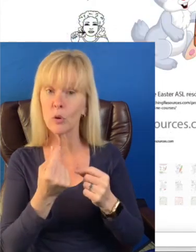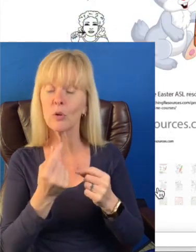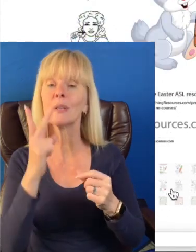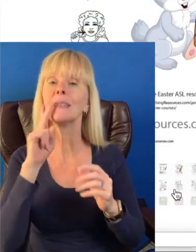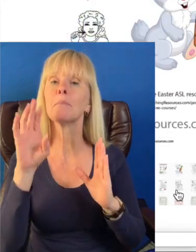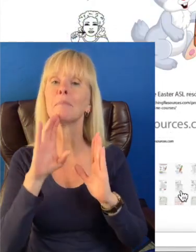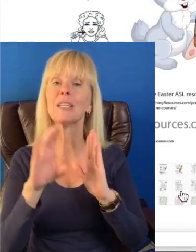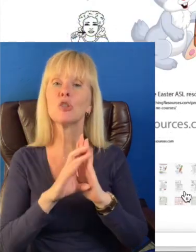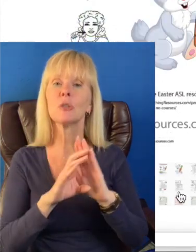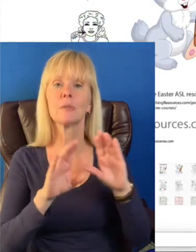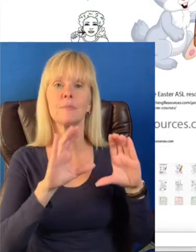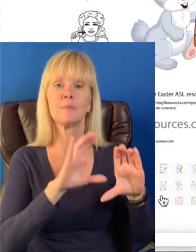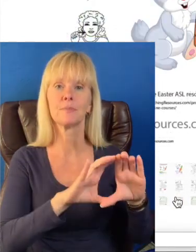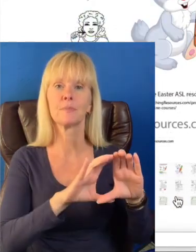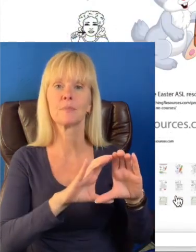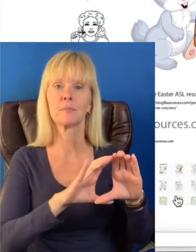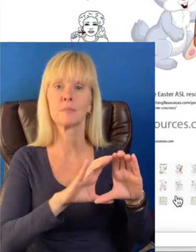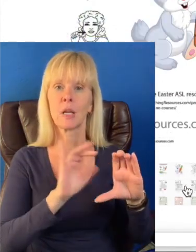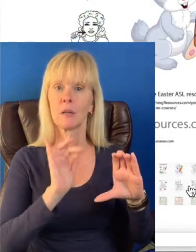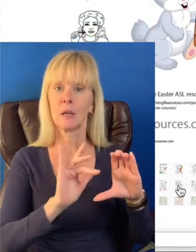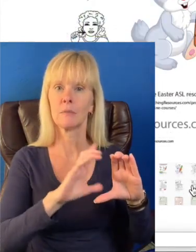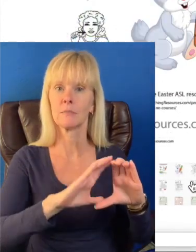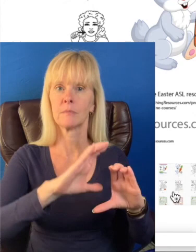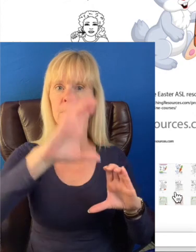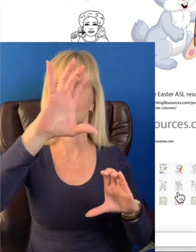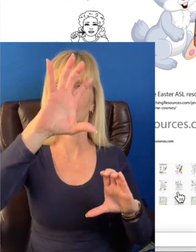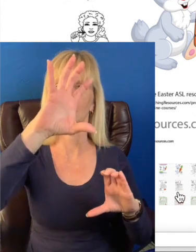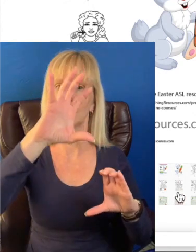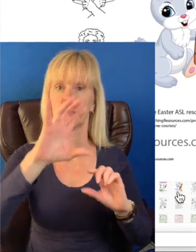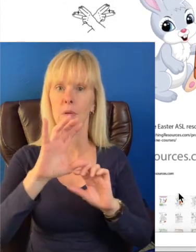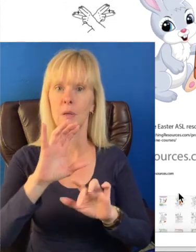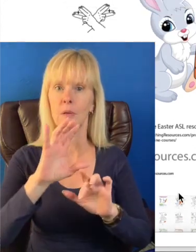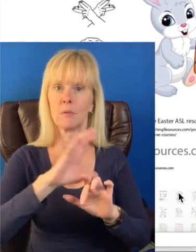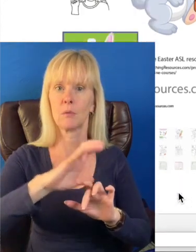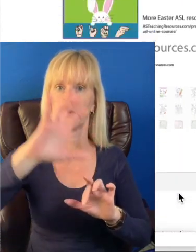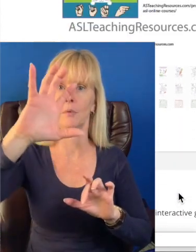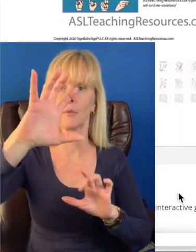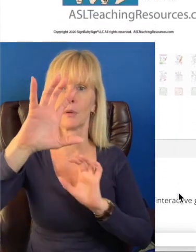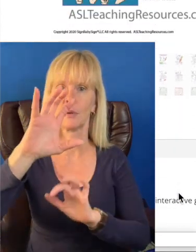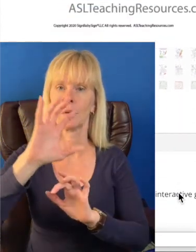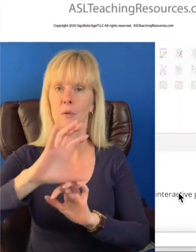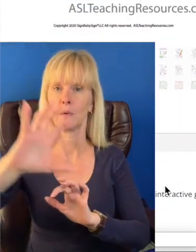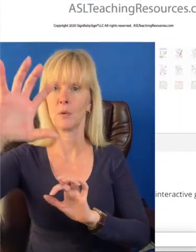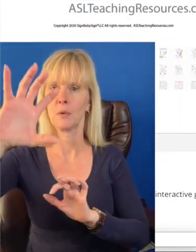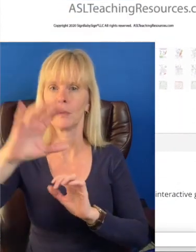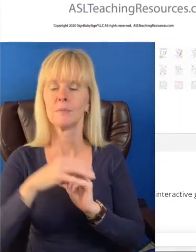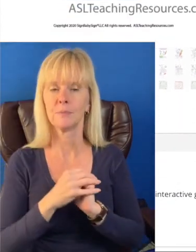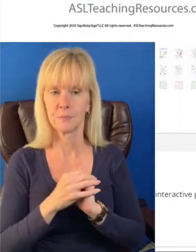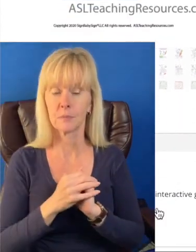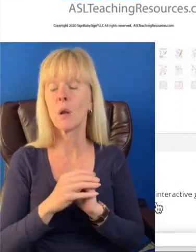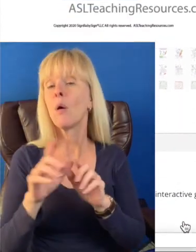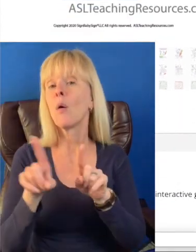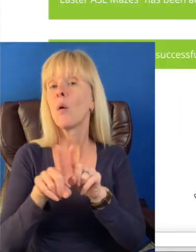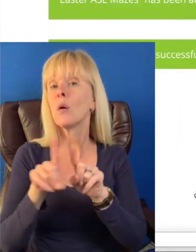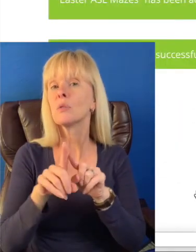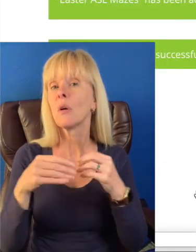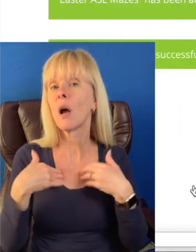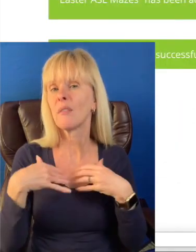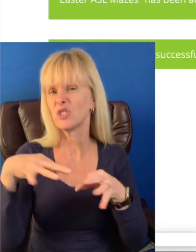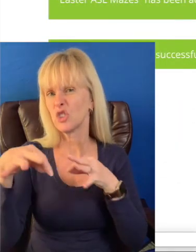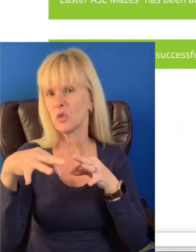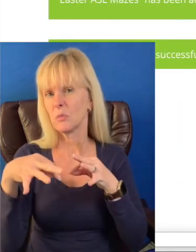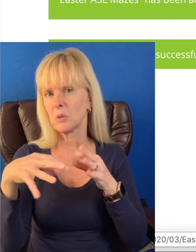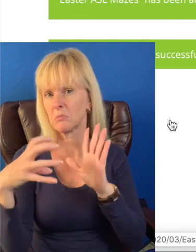right here that you can thumb over and see more thumbnails of what you're getting. And then, of course, there's also a description